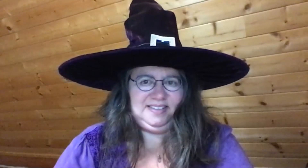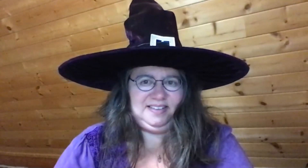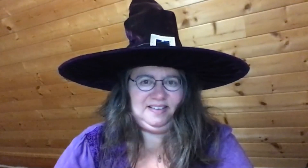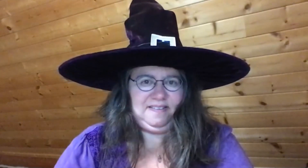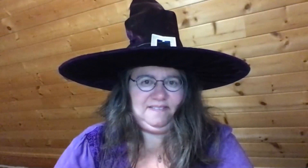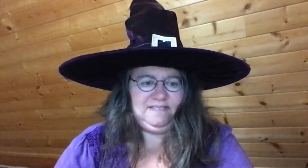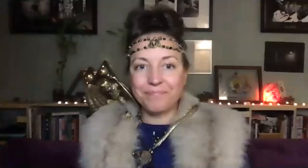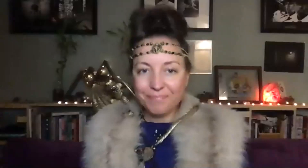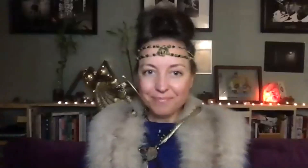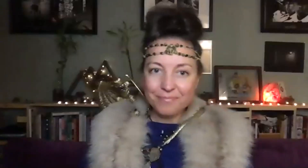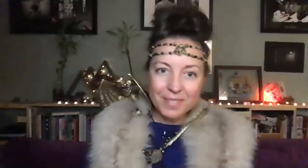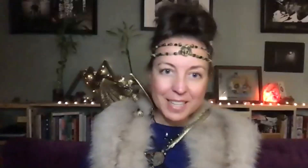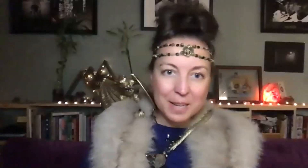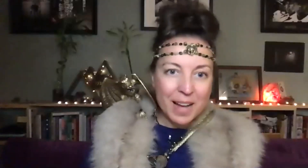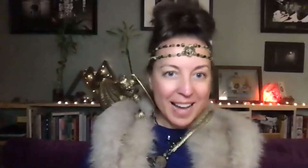Okay.